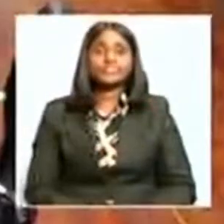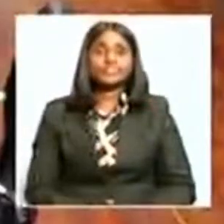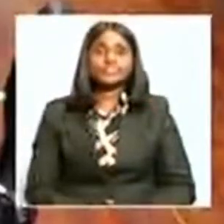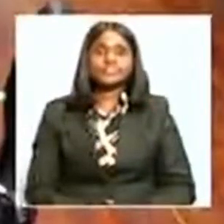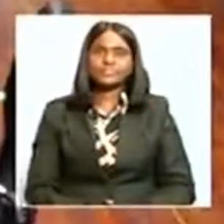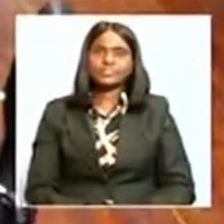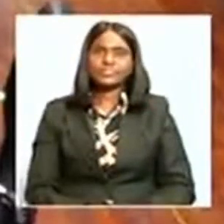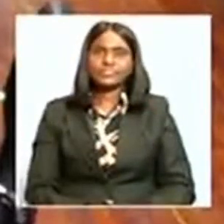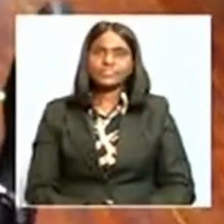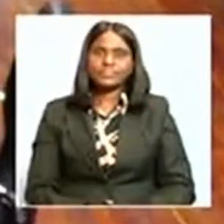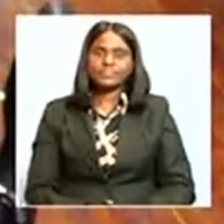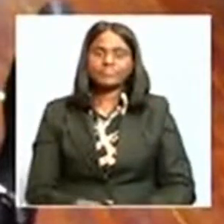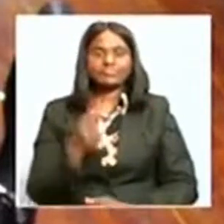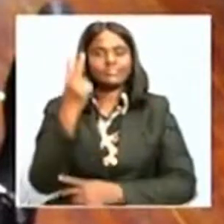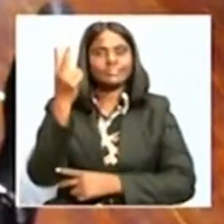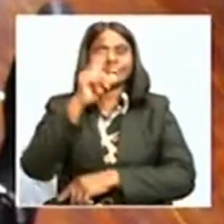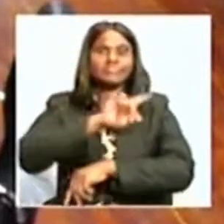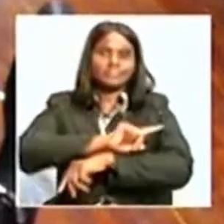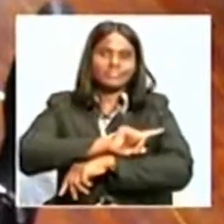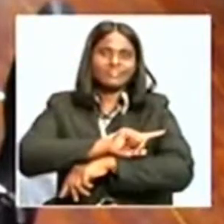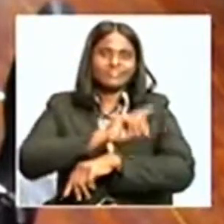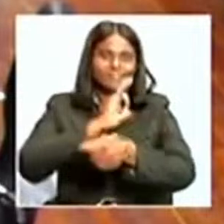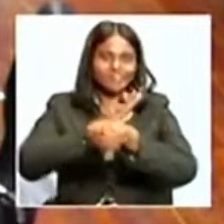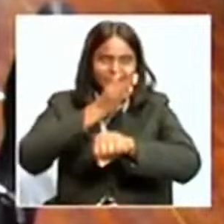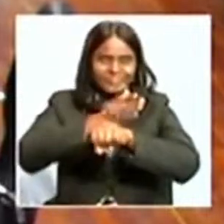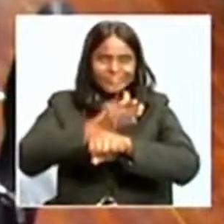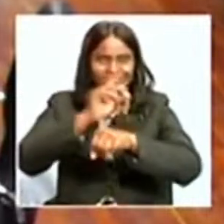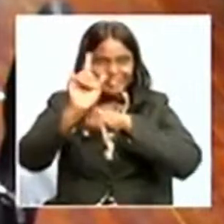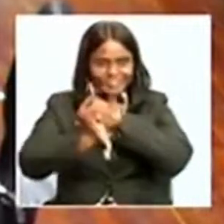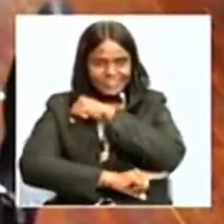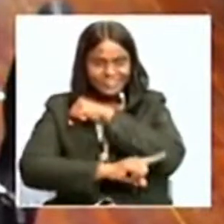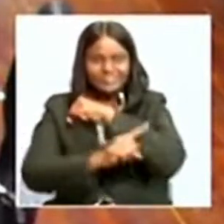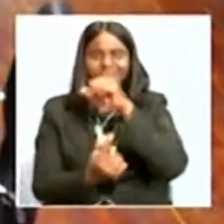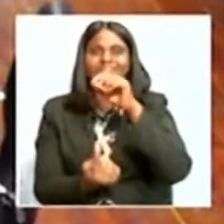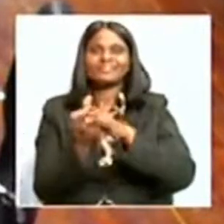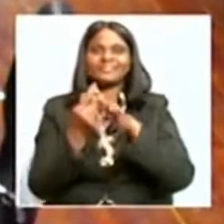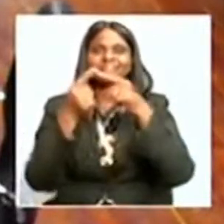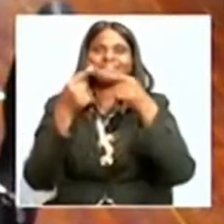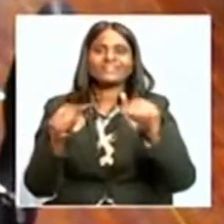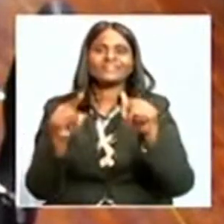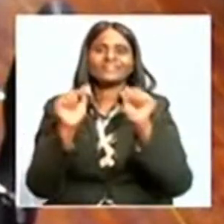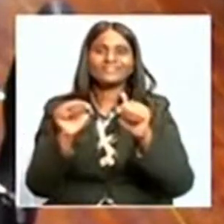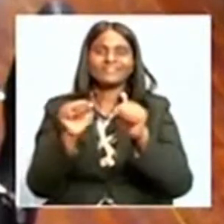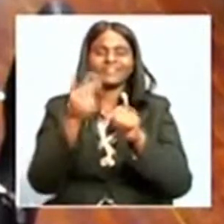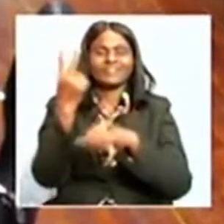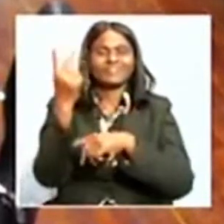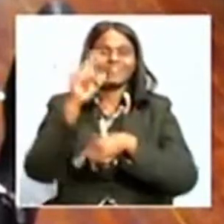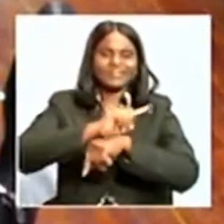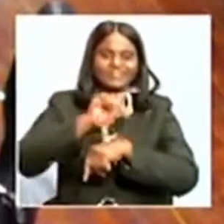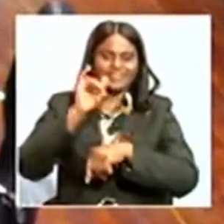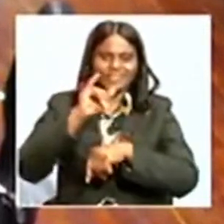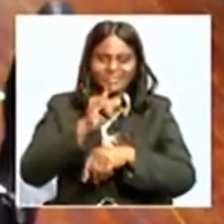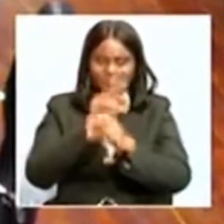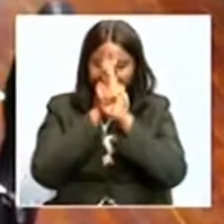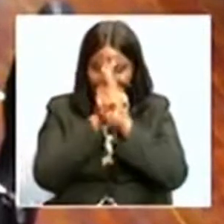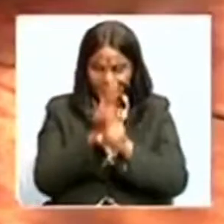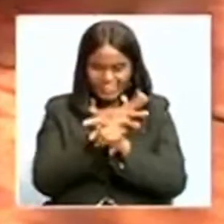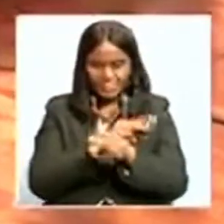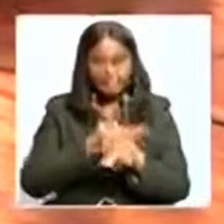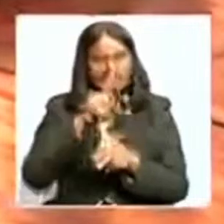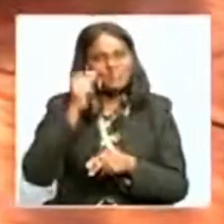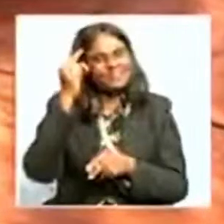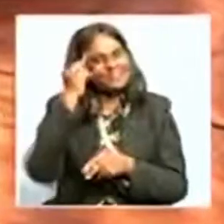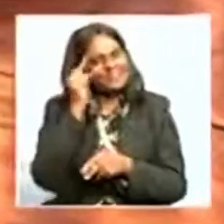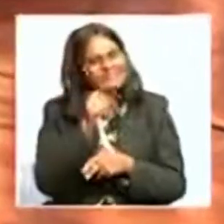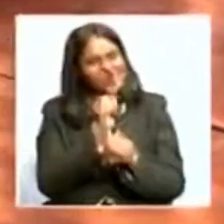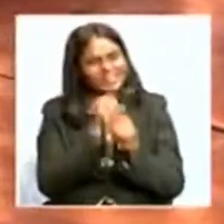management. It's 2 days. Because after then the penalty is triggered, isn't it? Yes. Yes, Honorable Member. Don't you think it will just